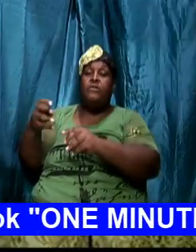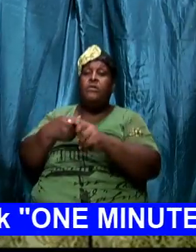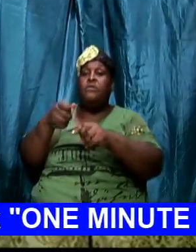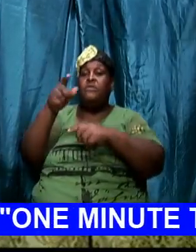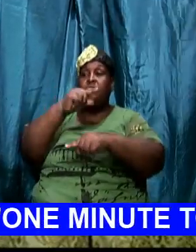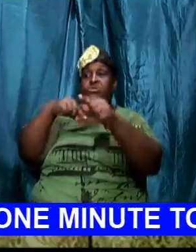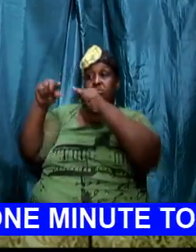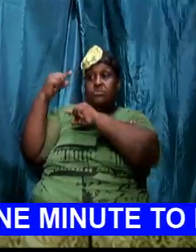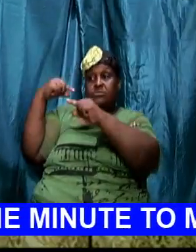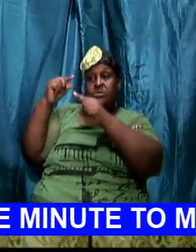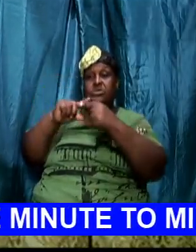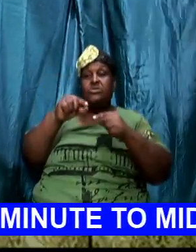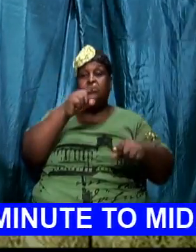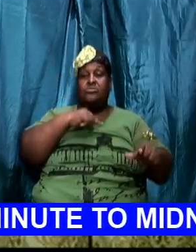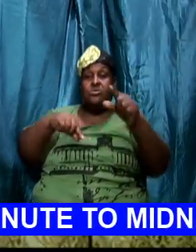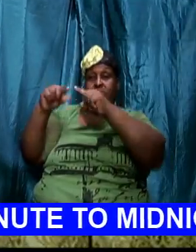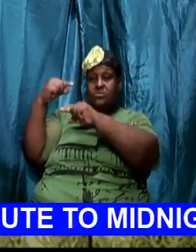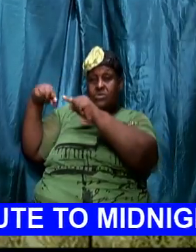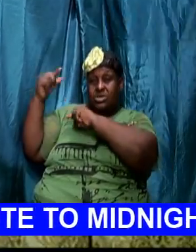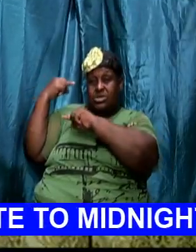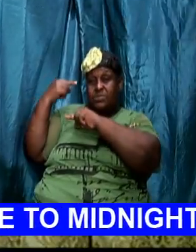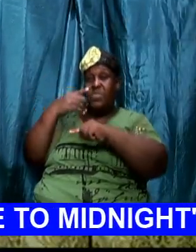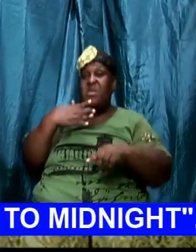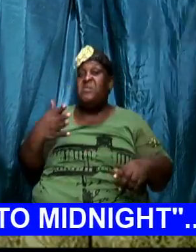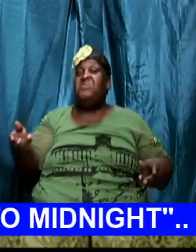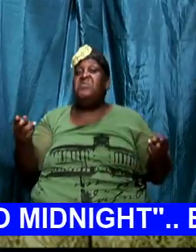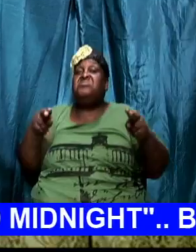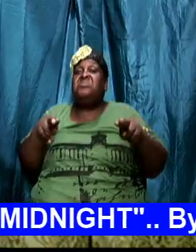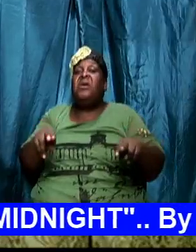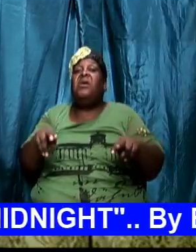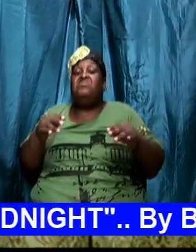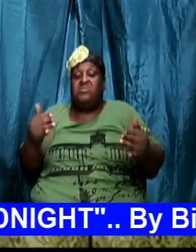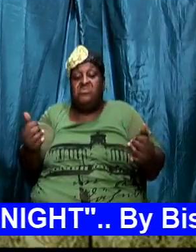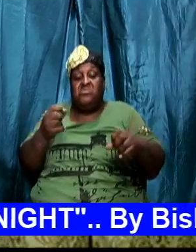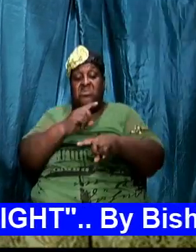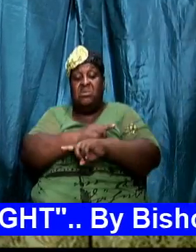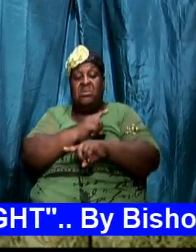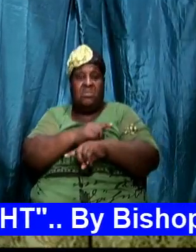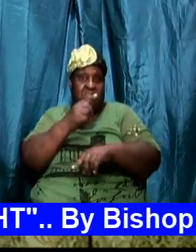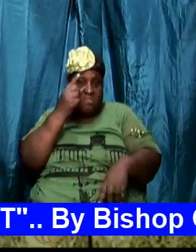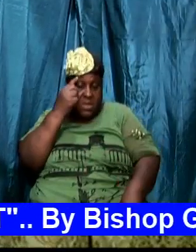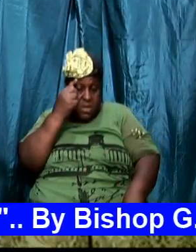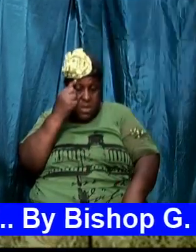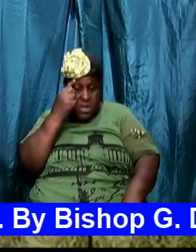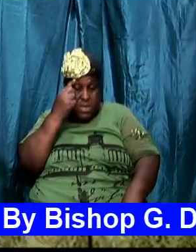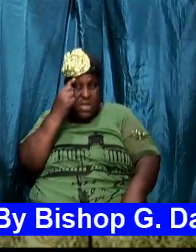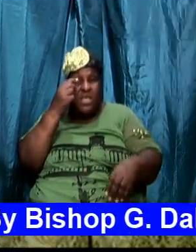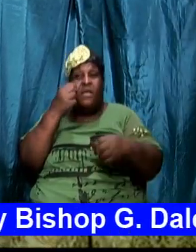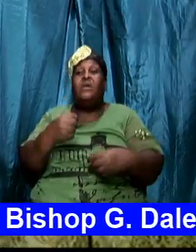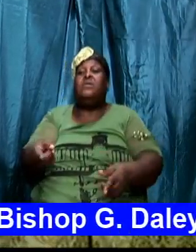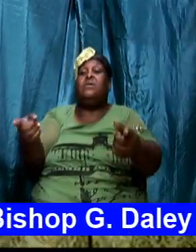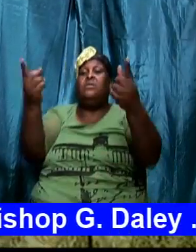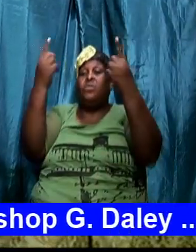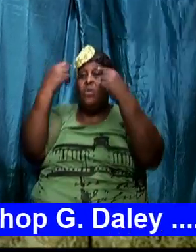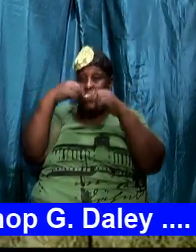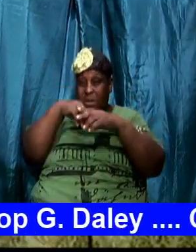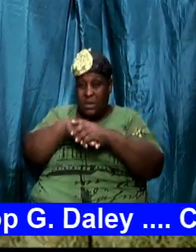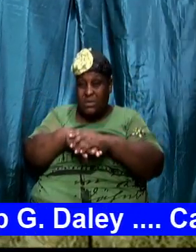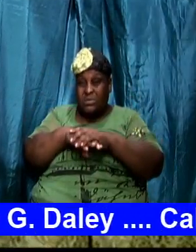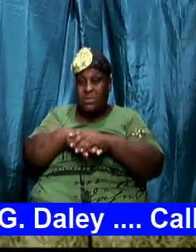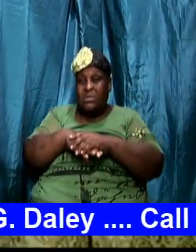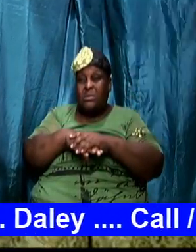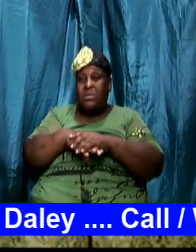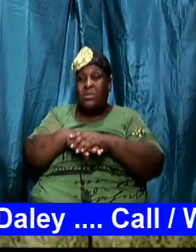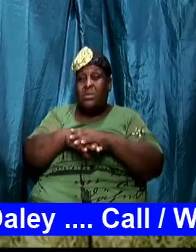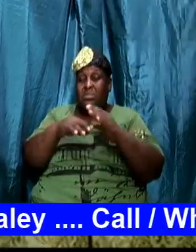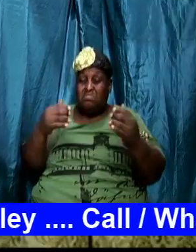things that are happening today, mindsets that are coming into the open